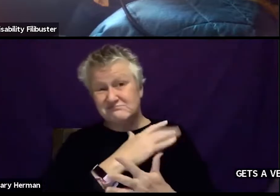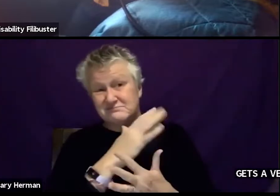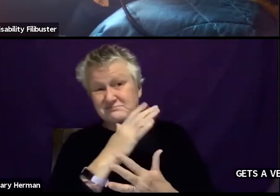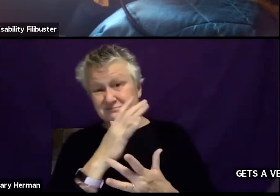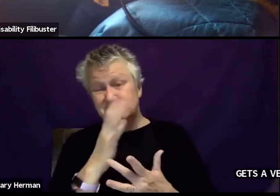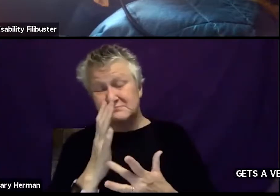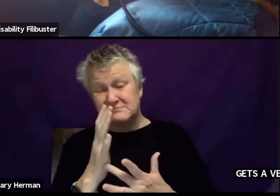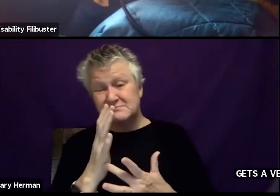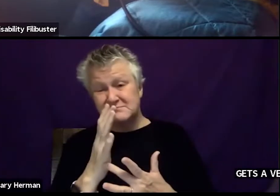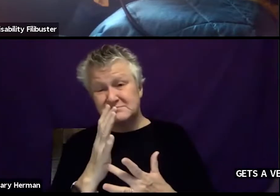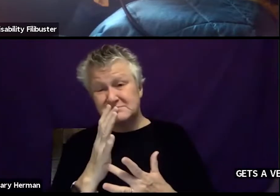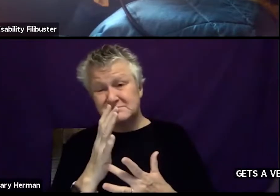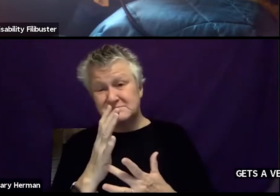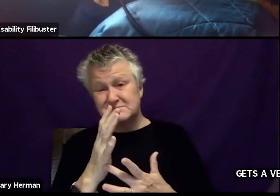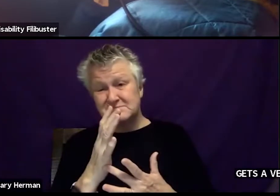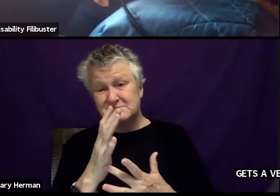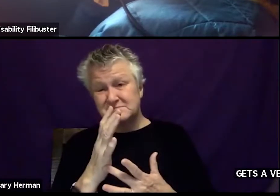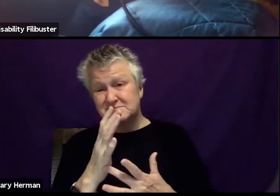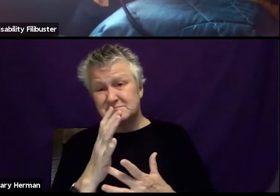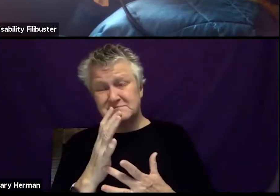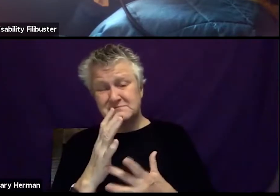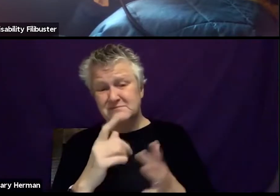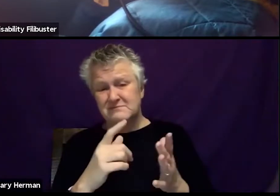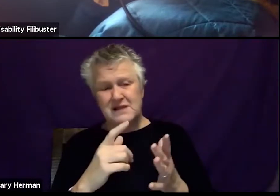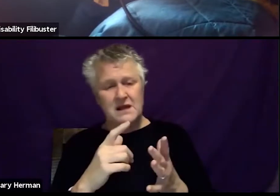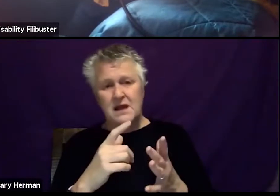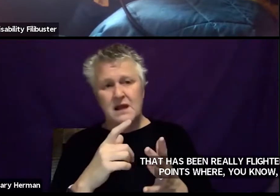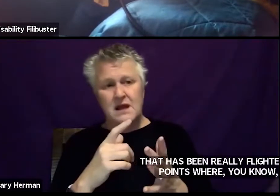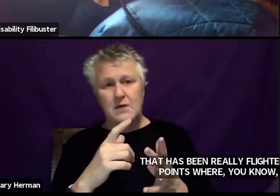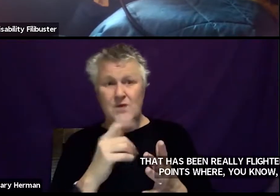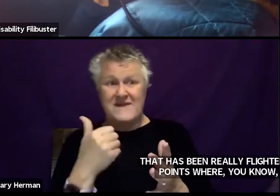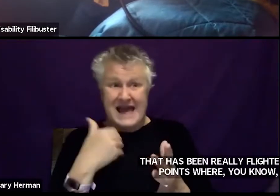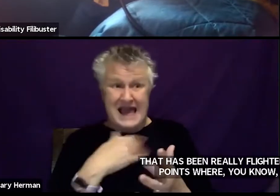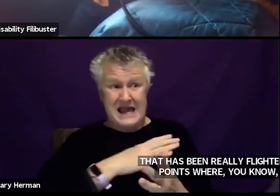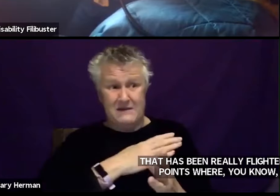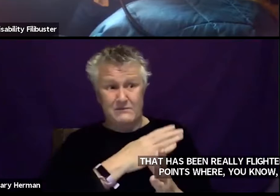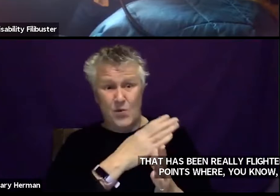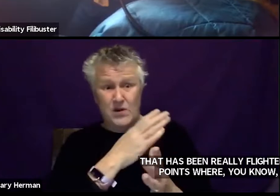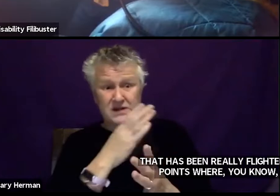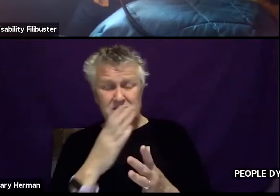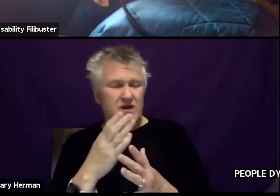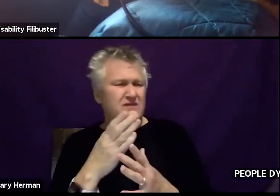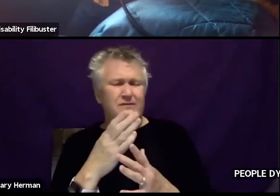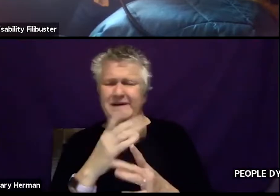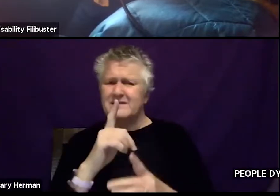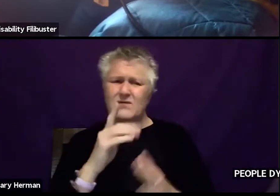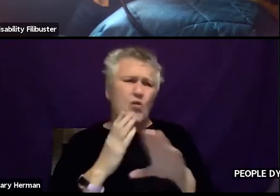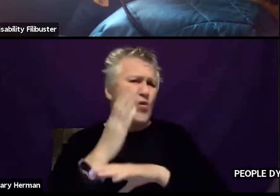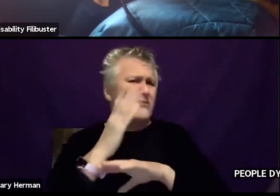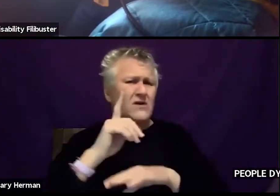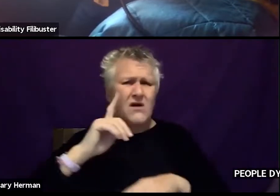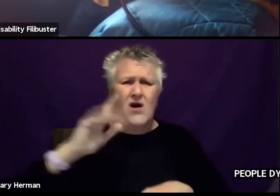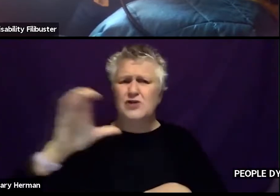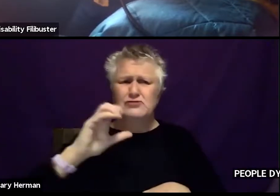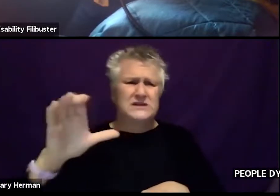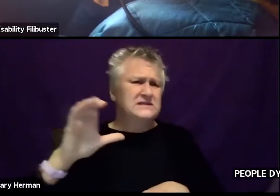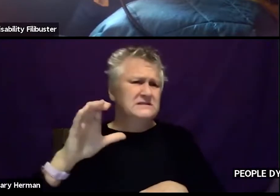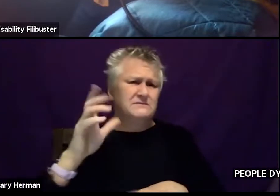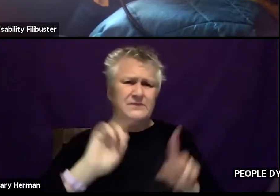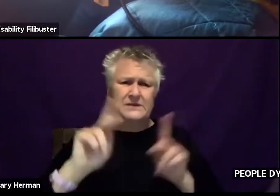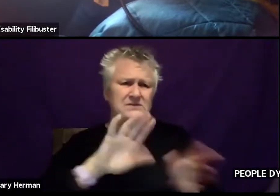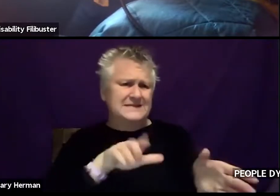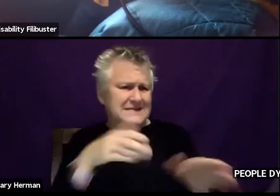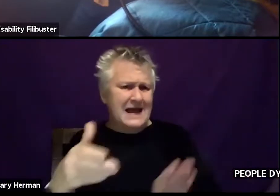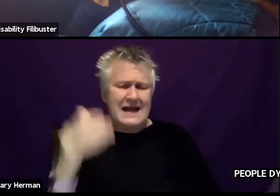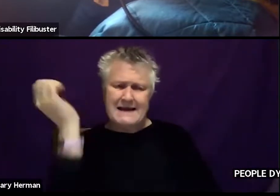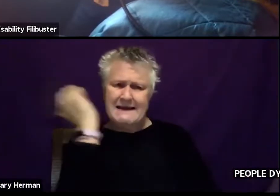had hundreds of people dying a day. We have per capita one of the worst